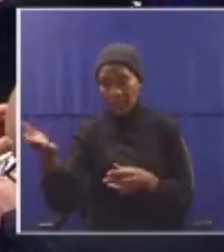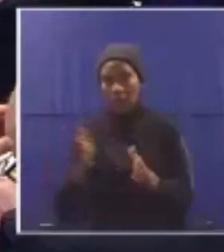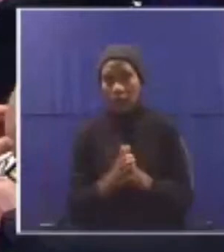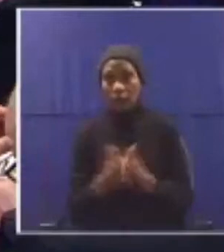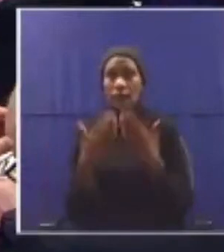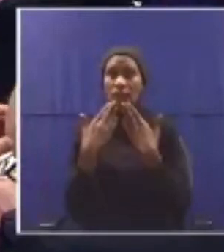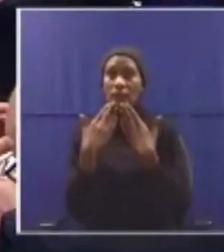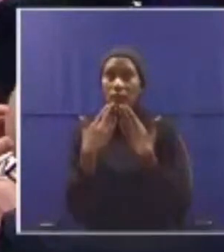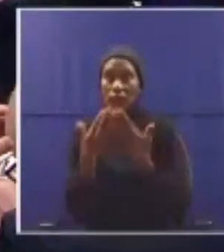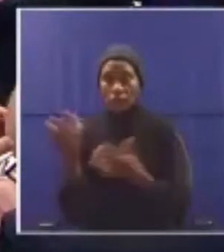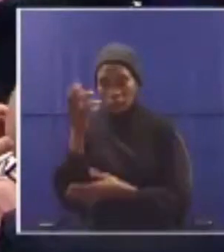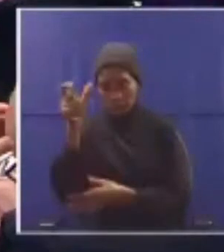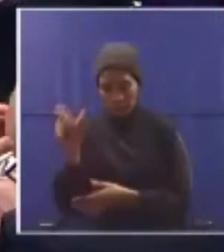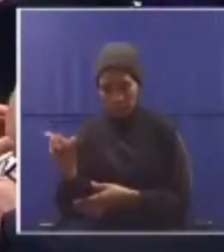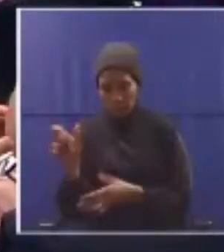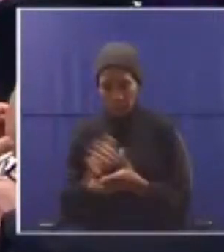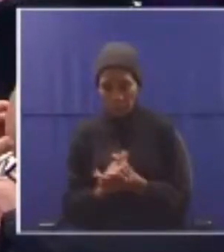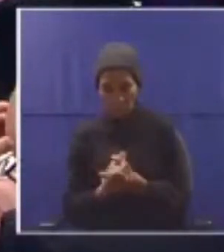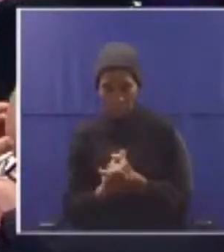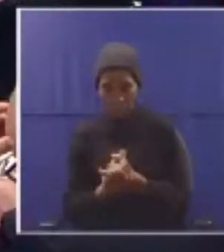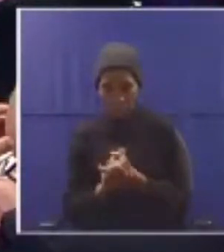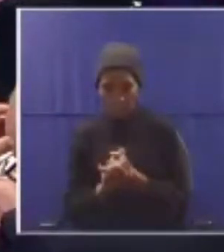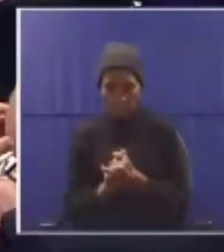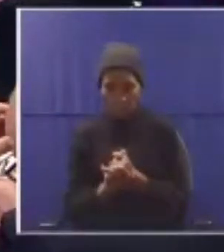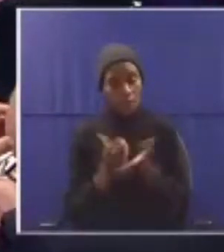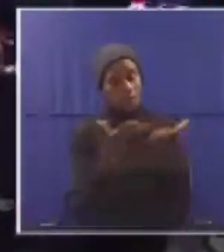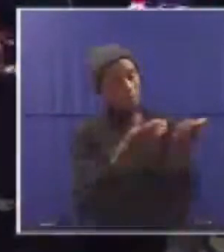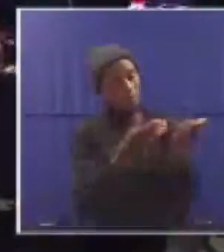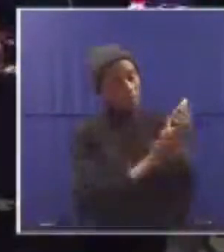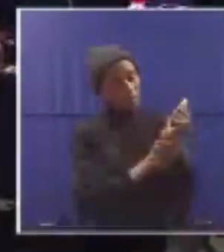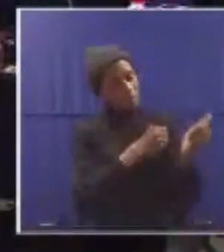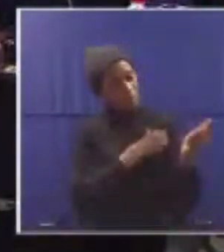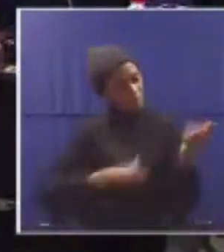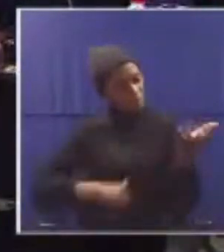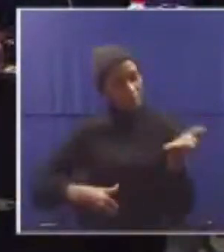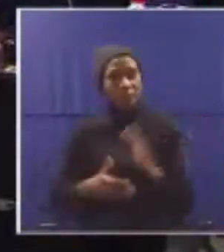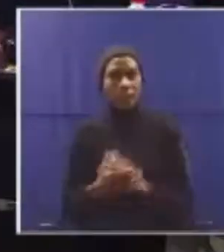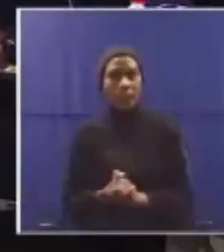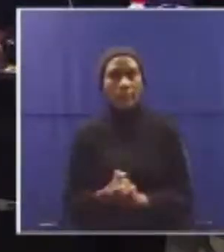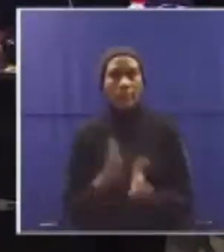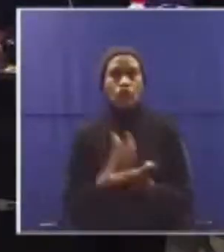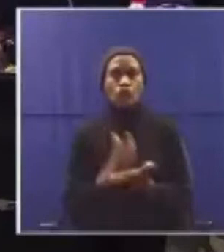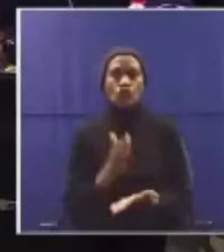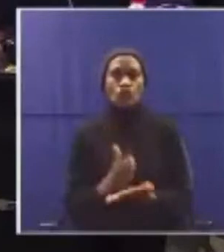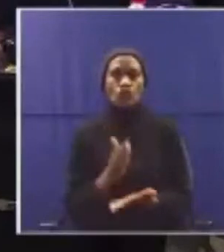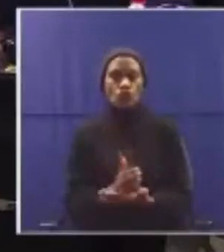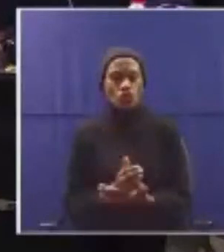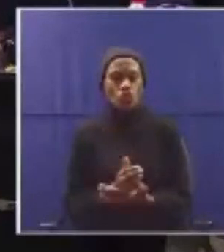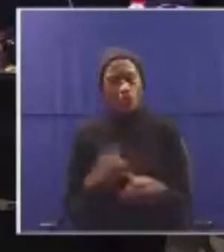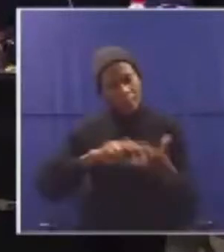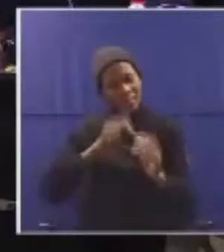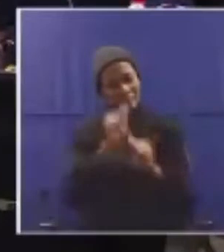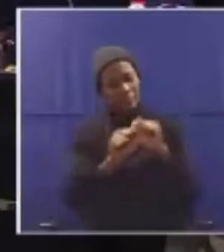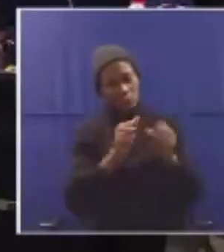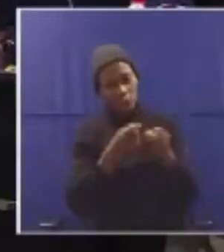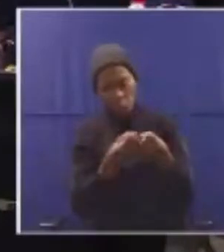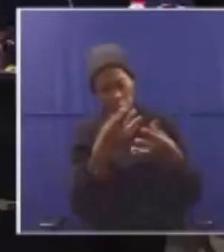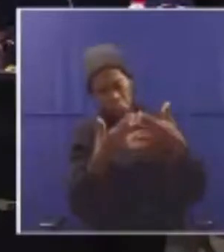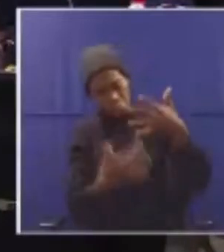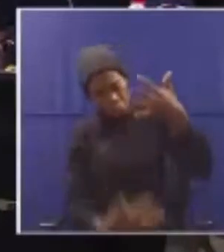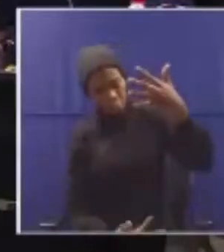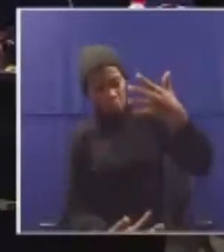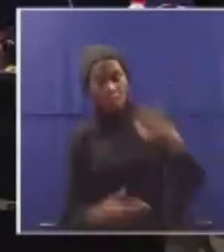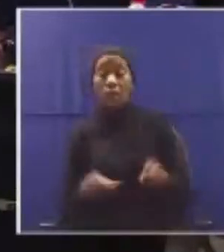Thanks, Honorable Speaker. Honorable Deputy President, surely all these interventions and